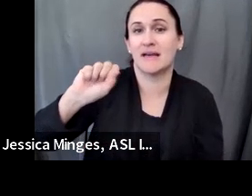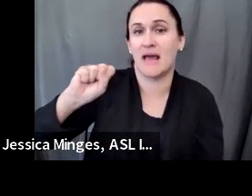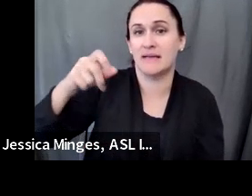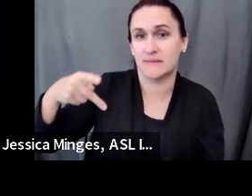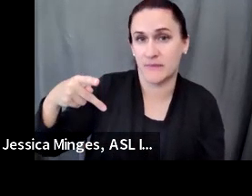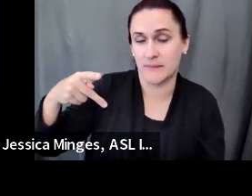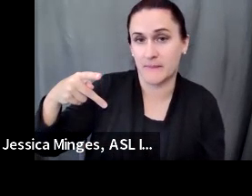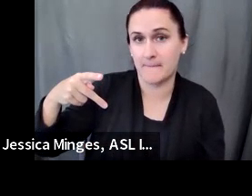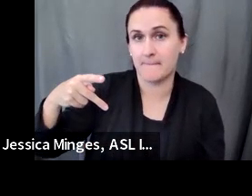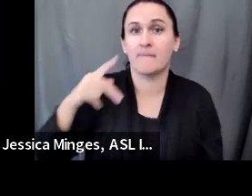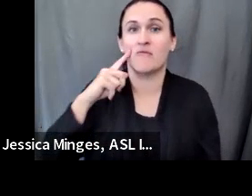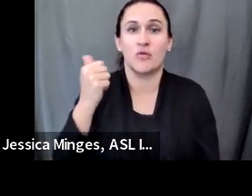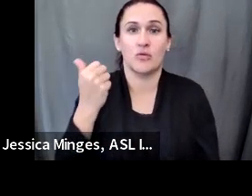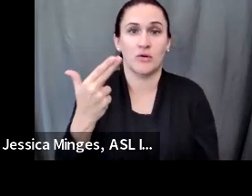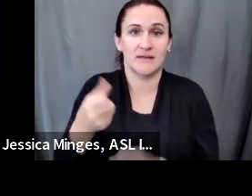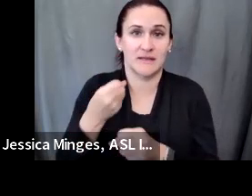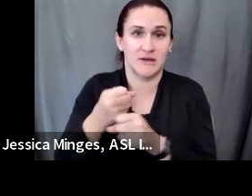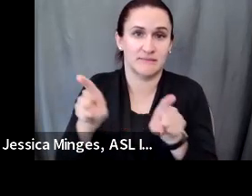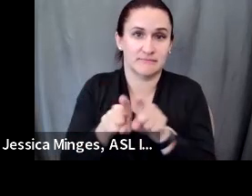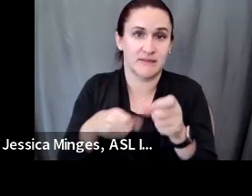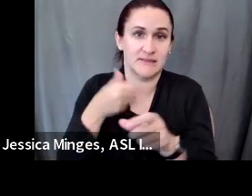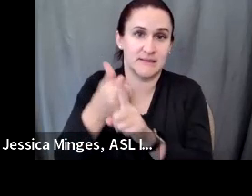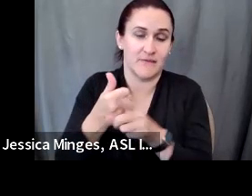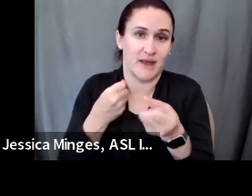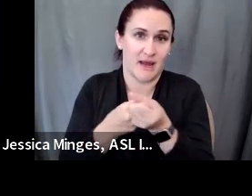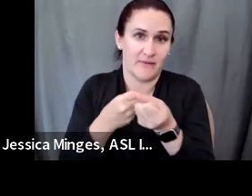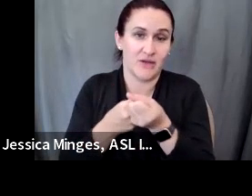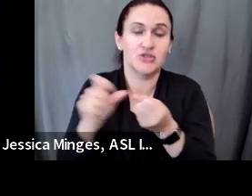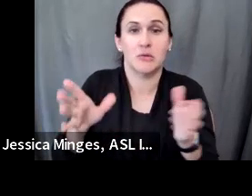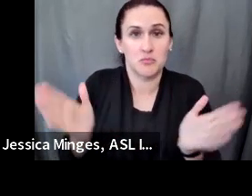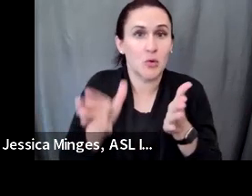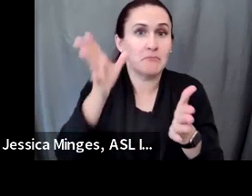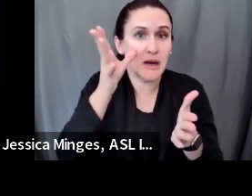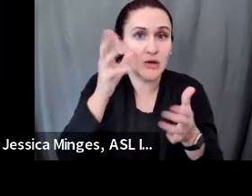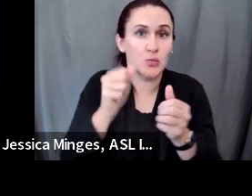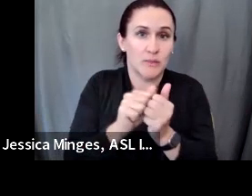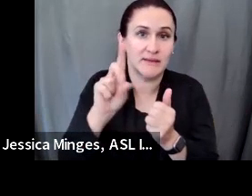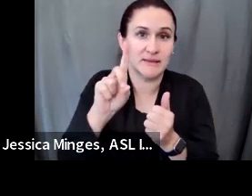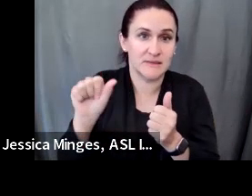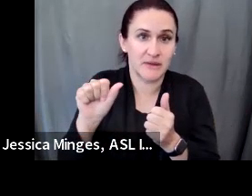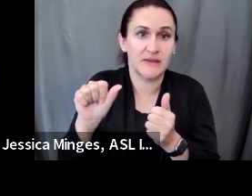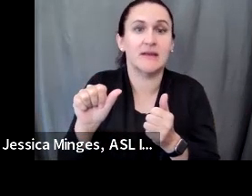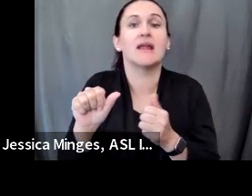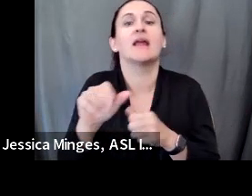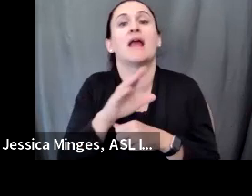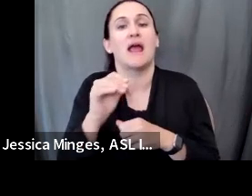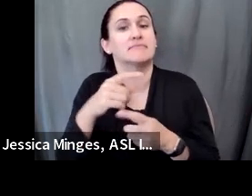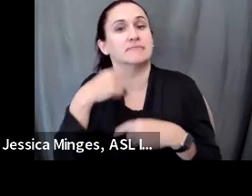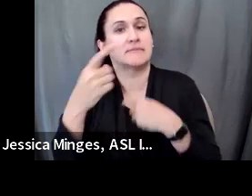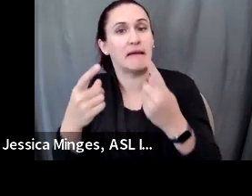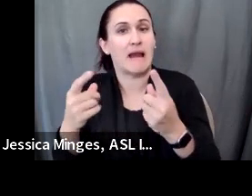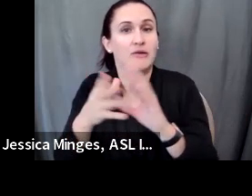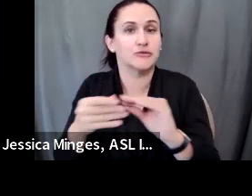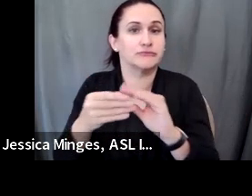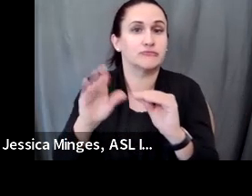13 years as a self-advocate. She promotes parenting with a disability with help and tells her successful story all around the